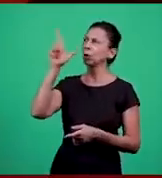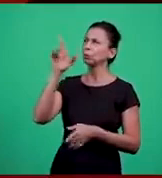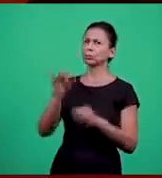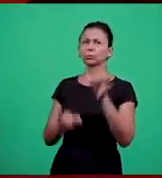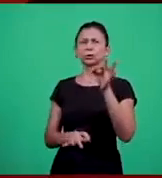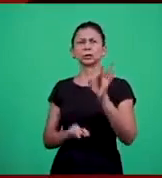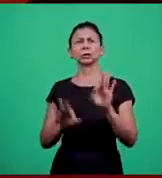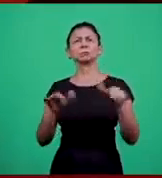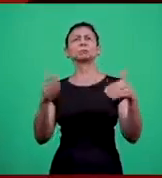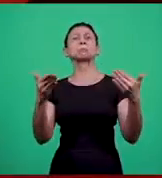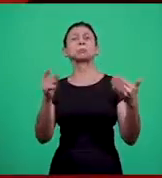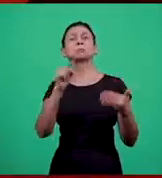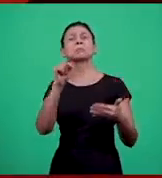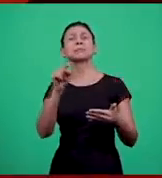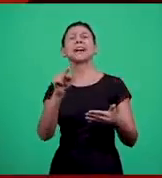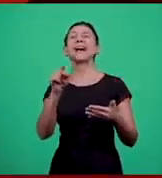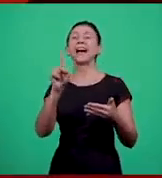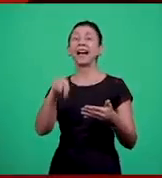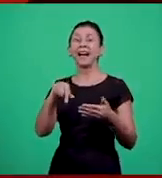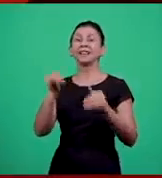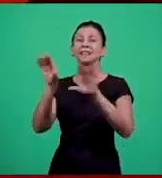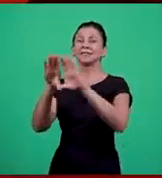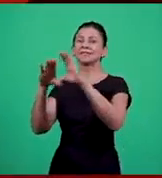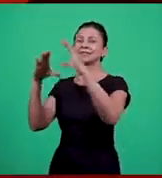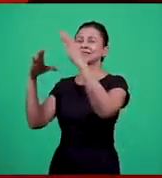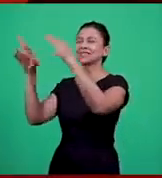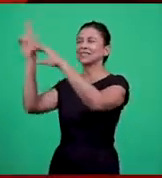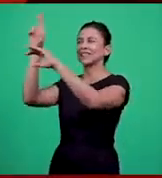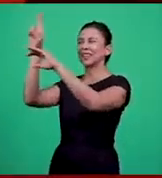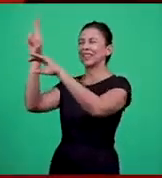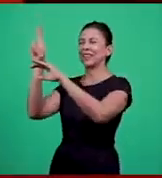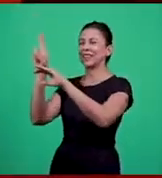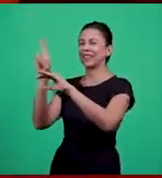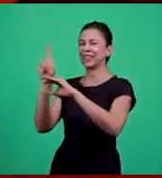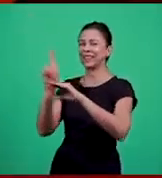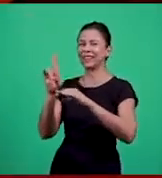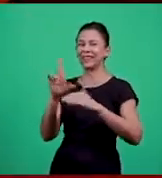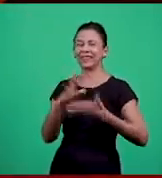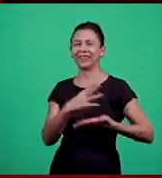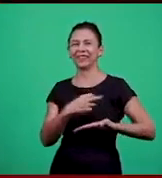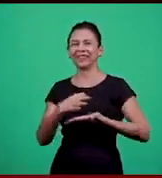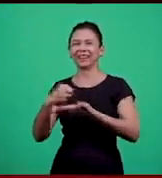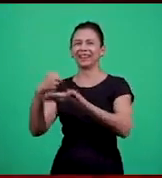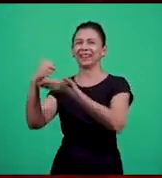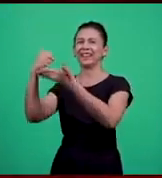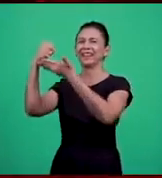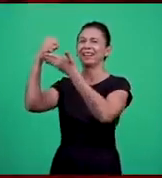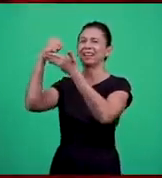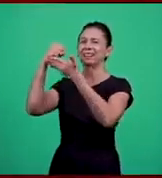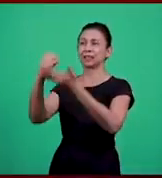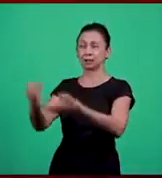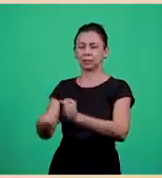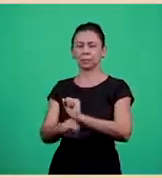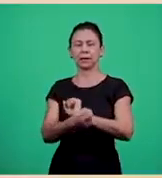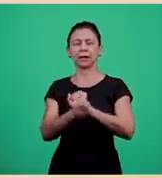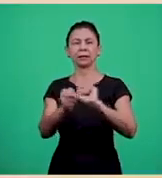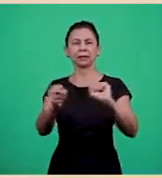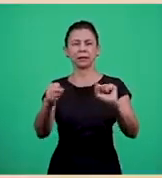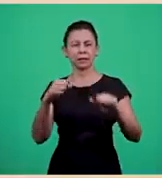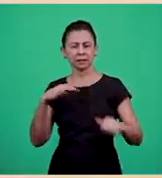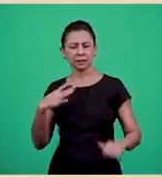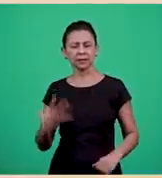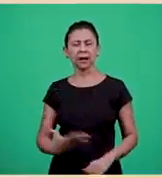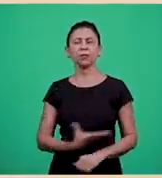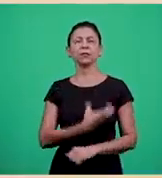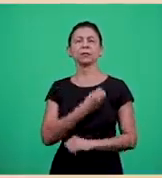The Sun of Justice will rise. Salvation and deliverance. You will